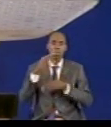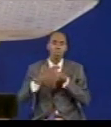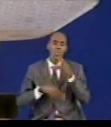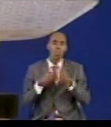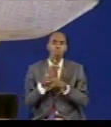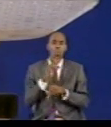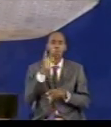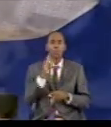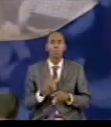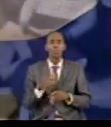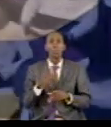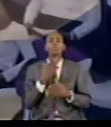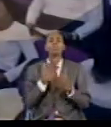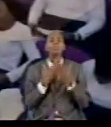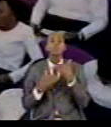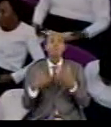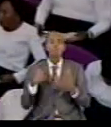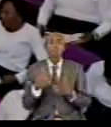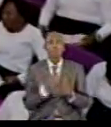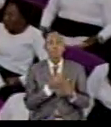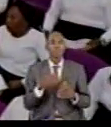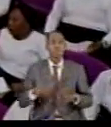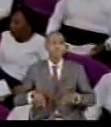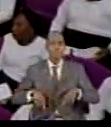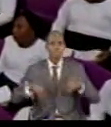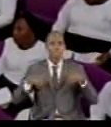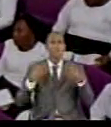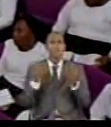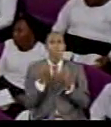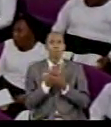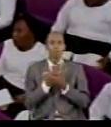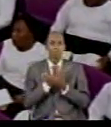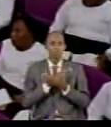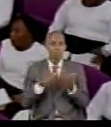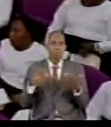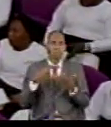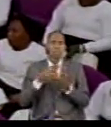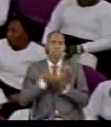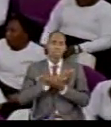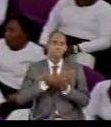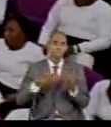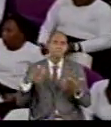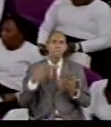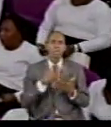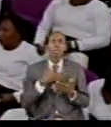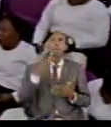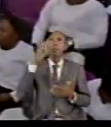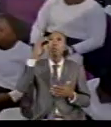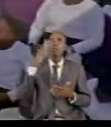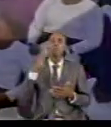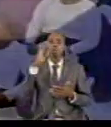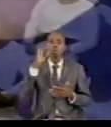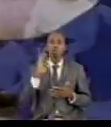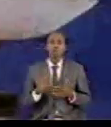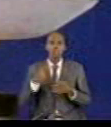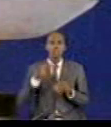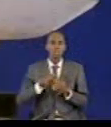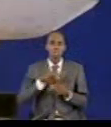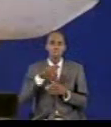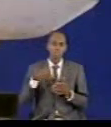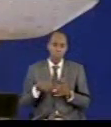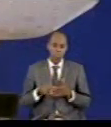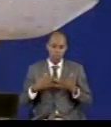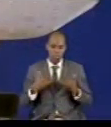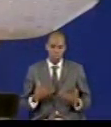we should live soberly, righteously, and godly in this present